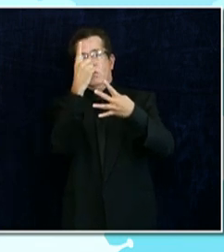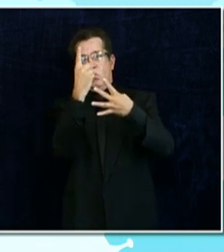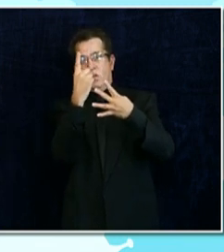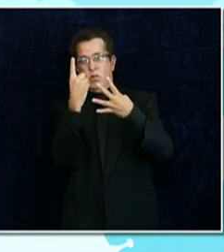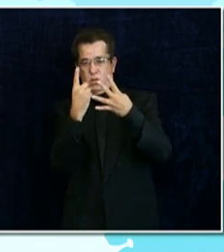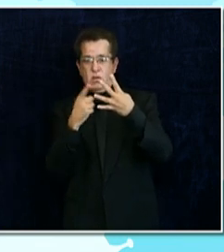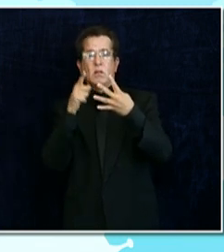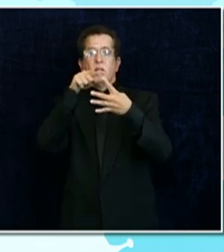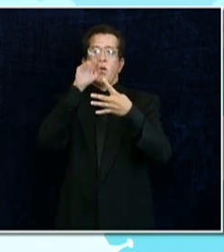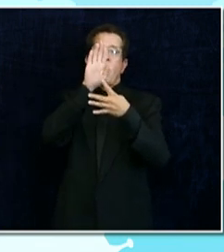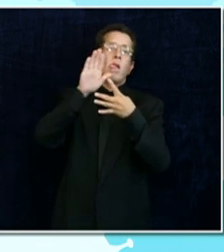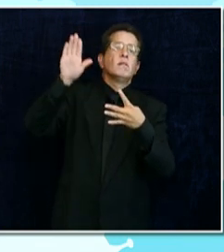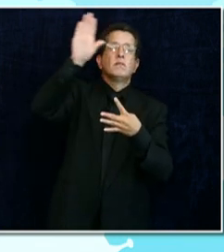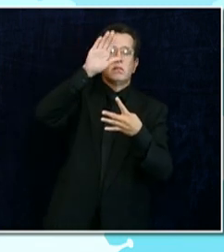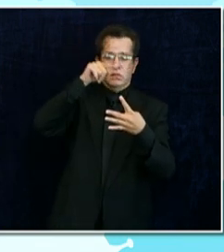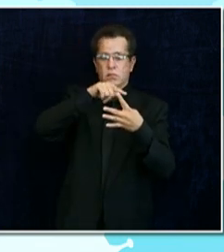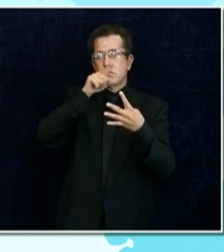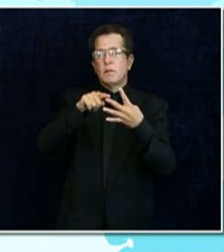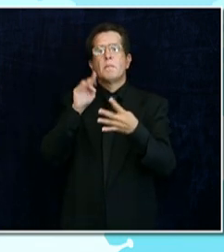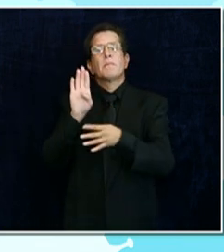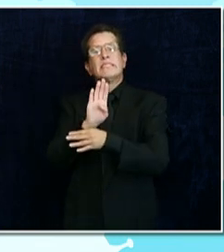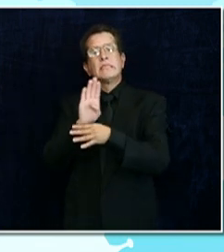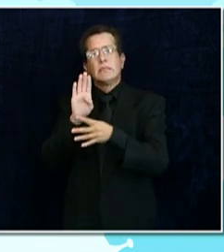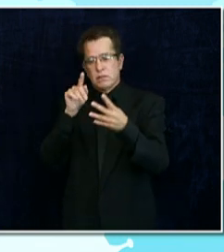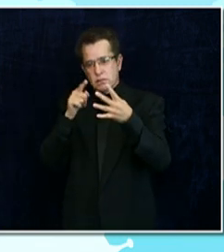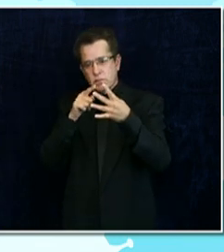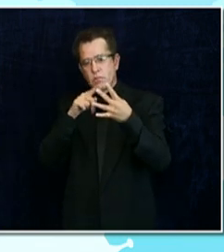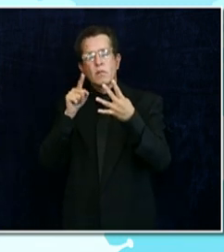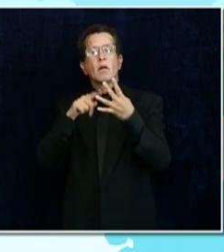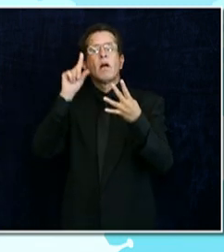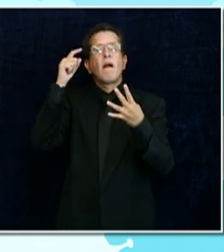higher education, business, government,